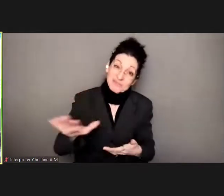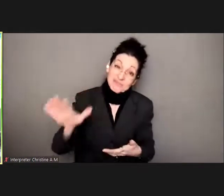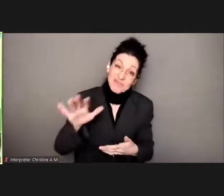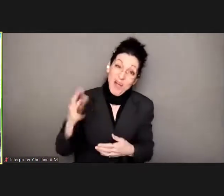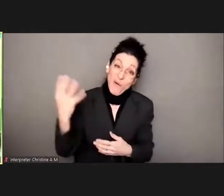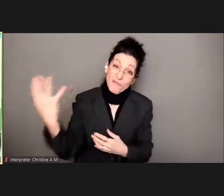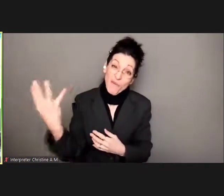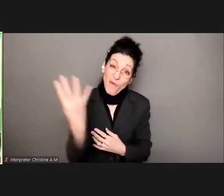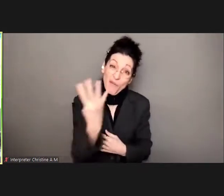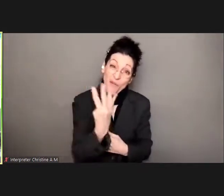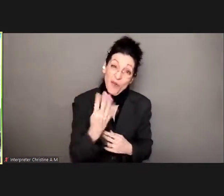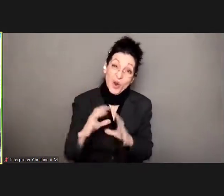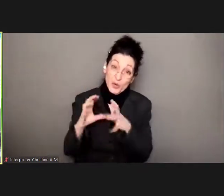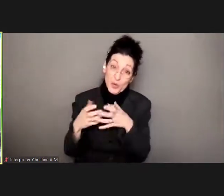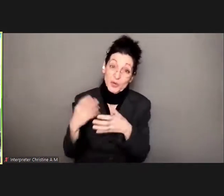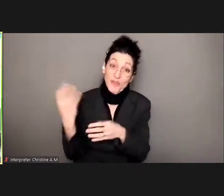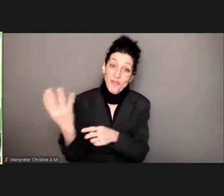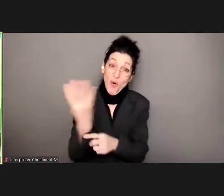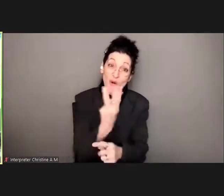And then